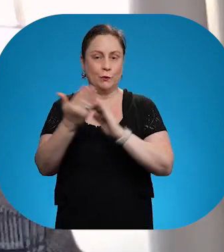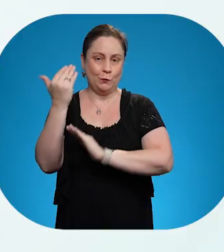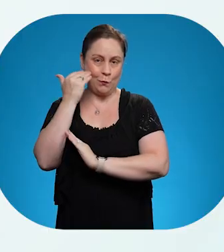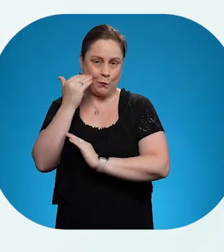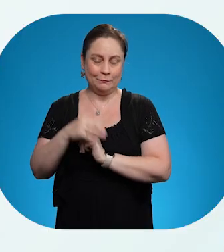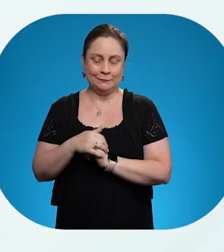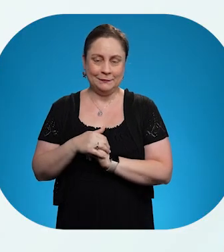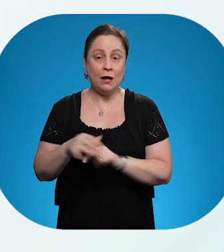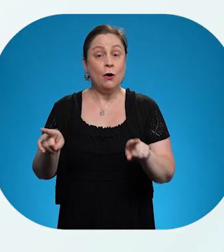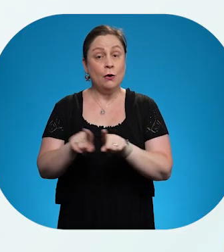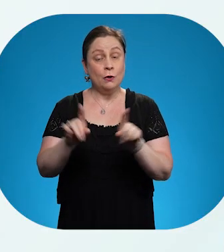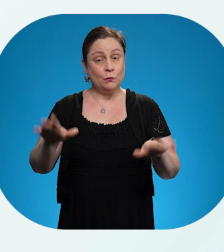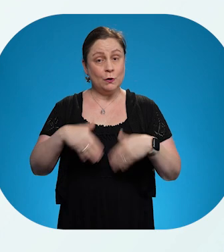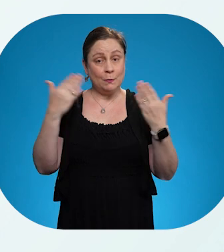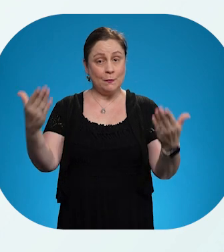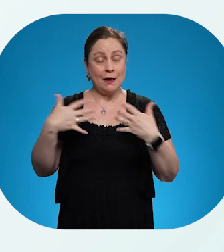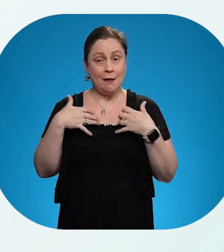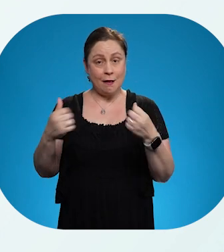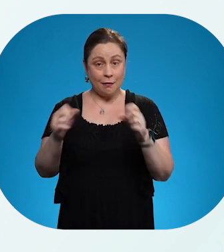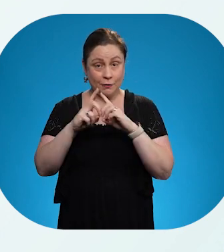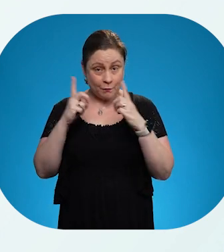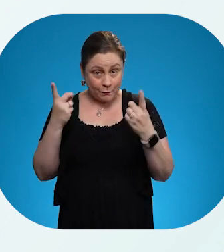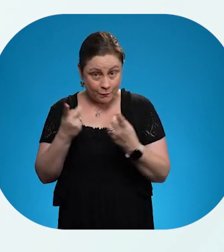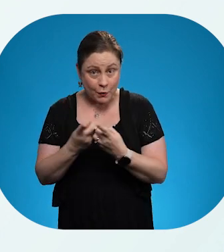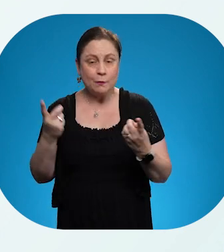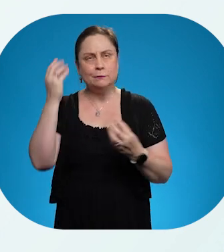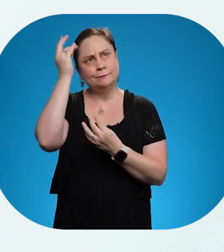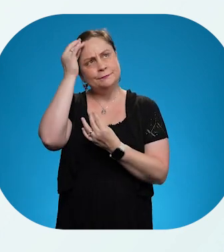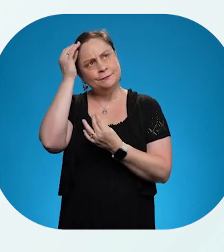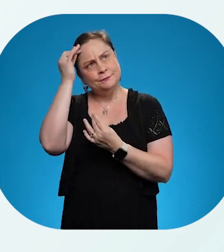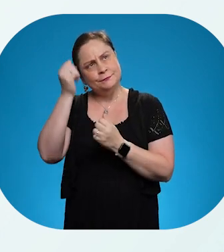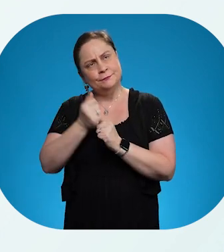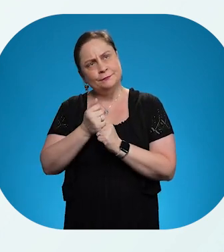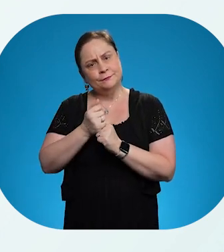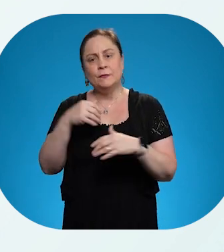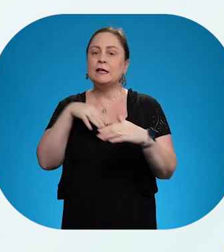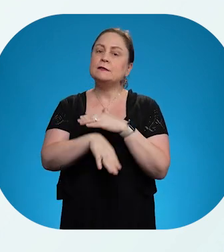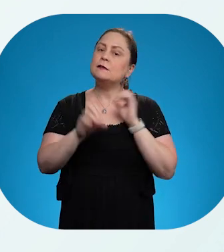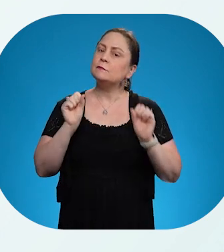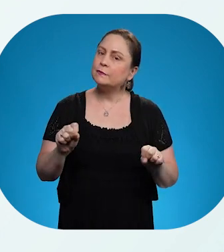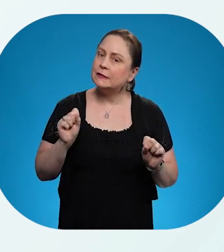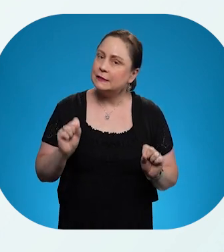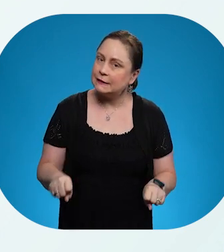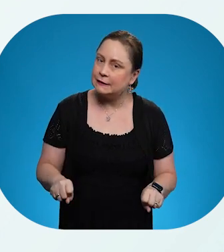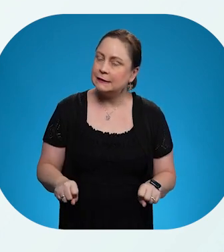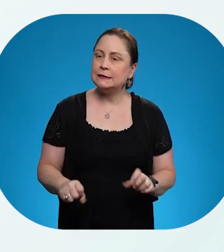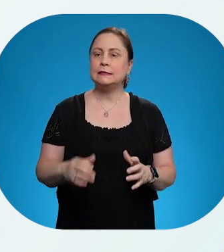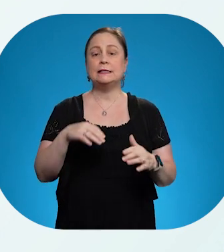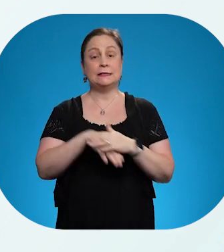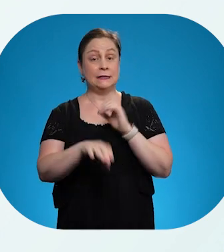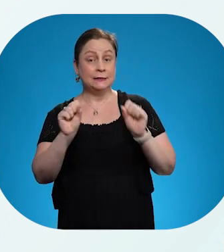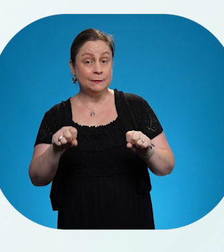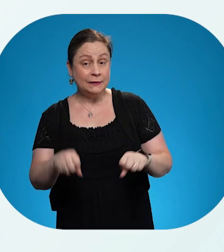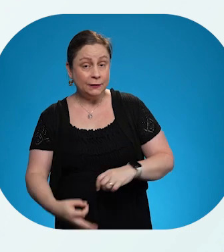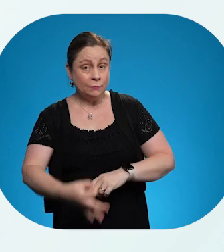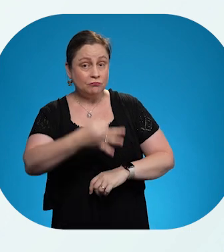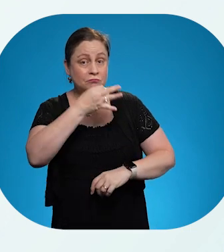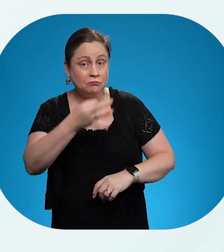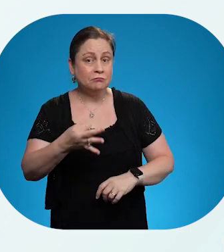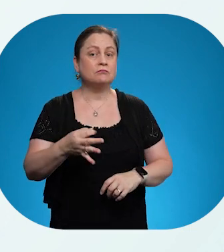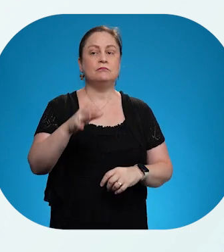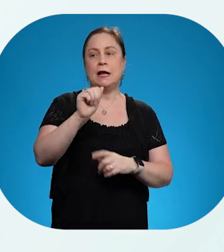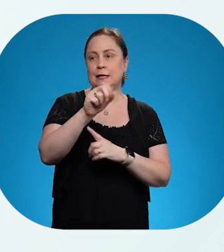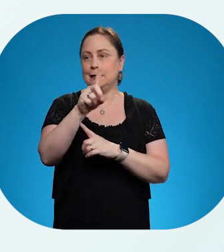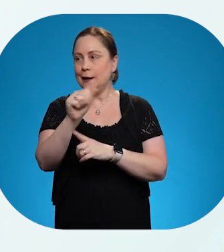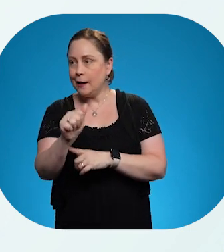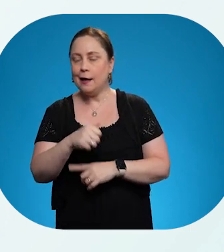know. We also recommend health departments to be thinking about accessibility and accessibility expertise around the ADA